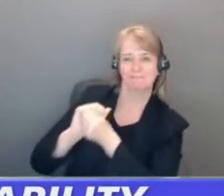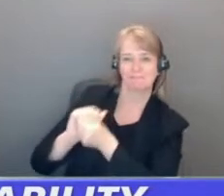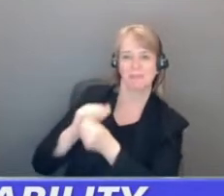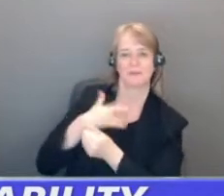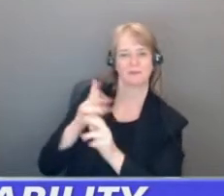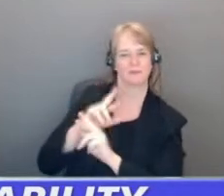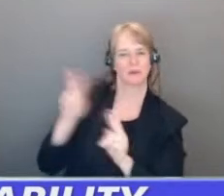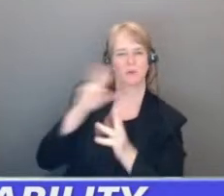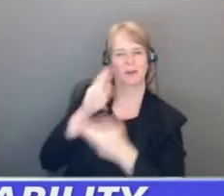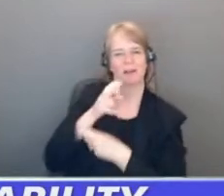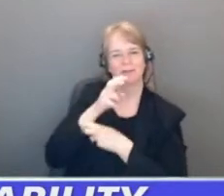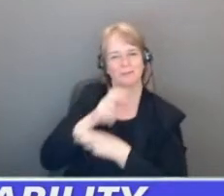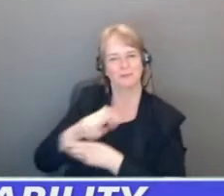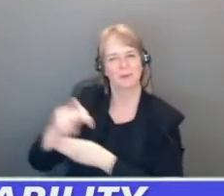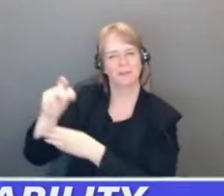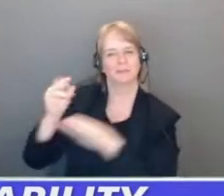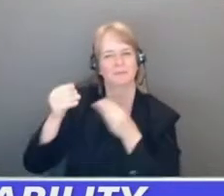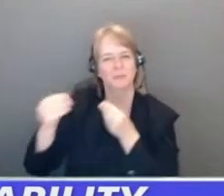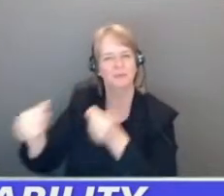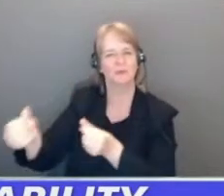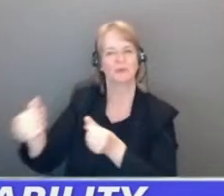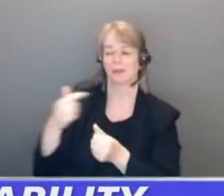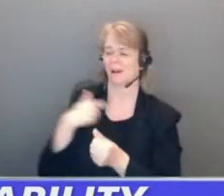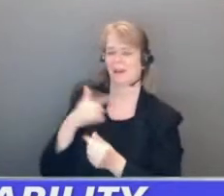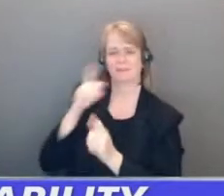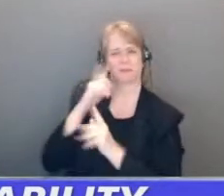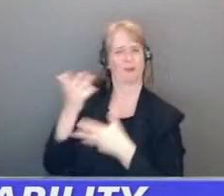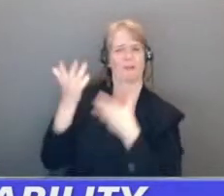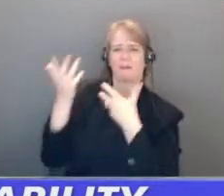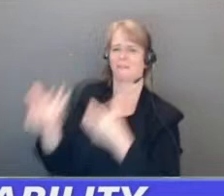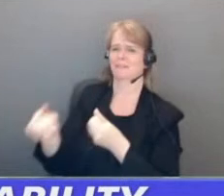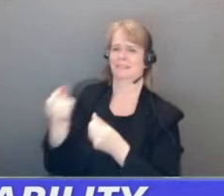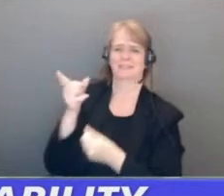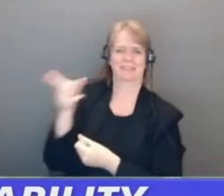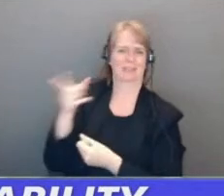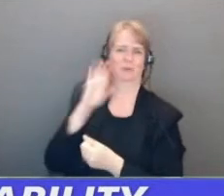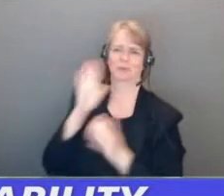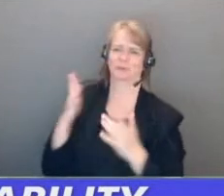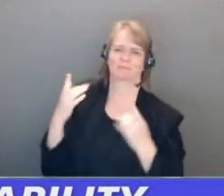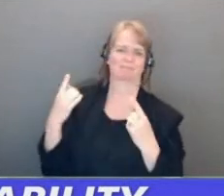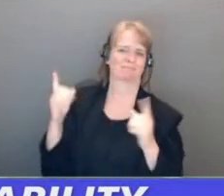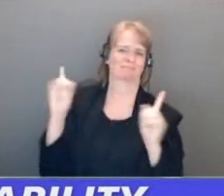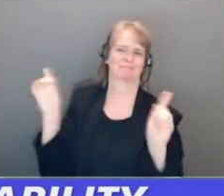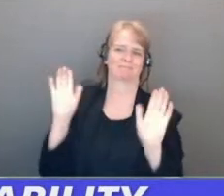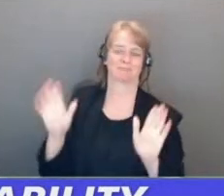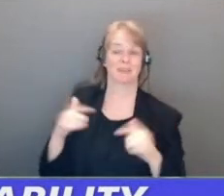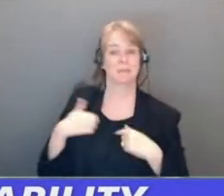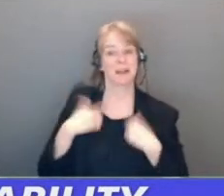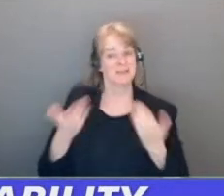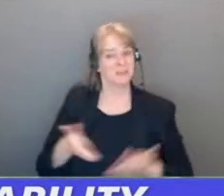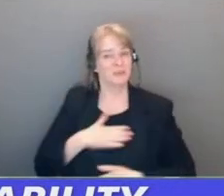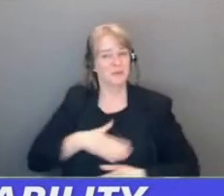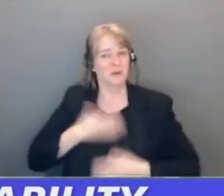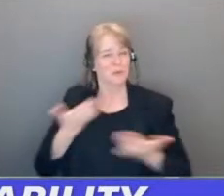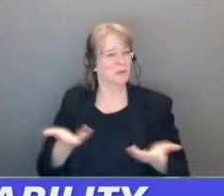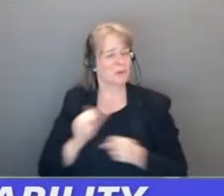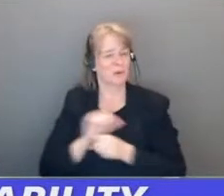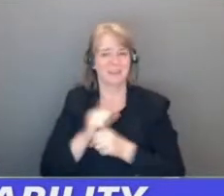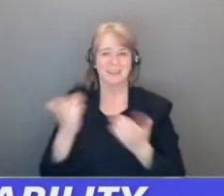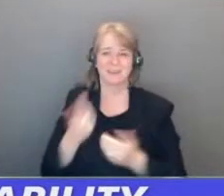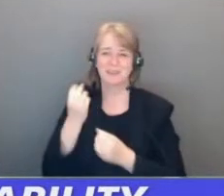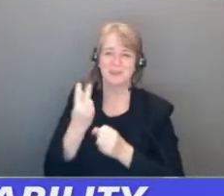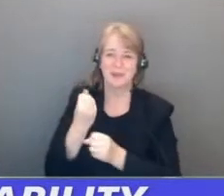and the new council members. It's bittersweet leaving here. I've worked here for 12 years. I've enjoyed working with the people and the staff